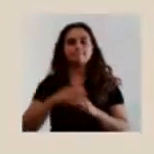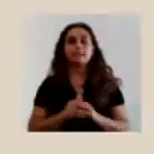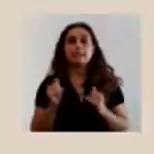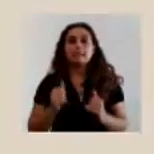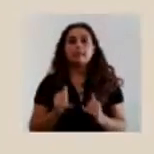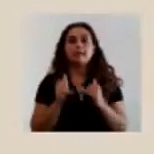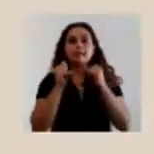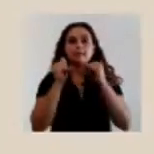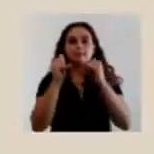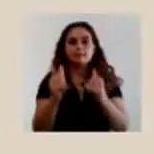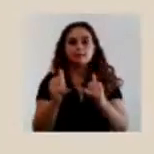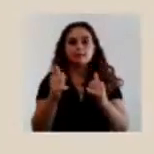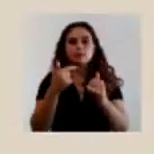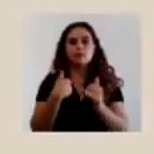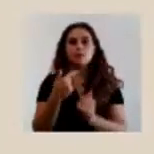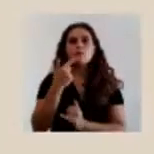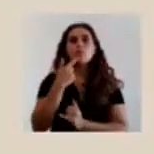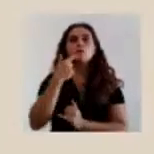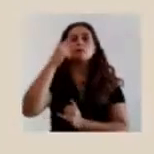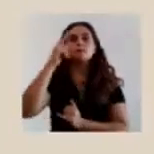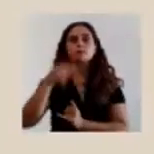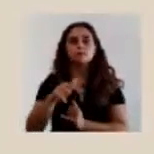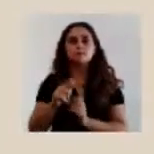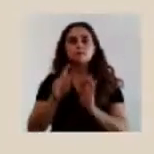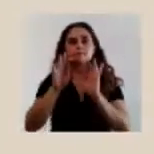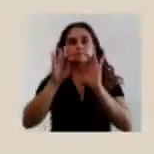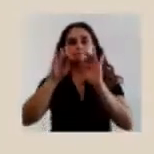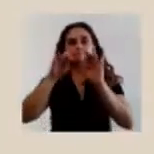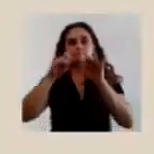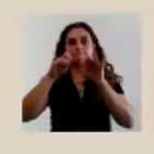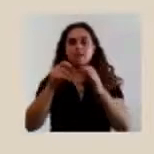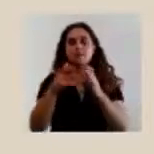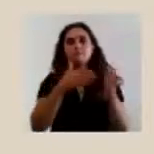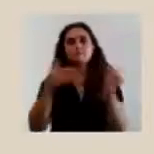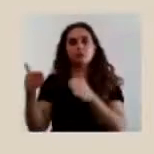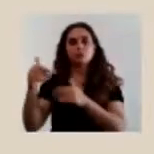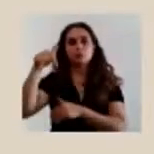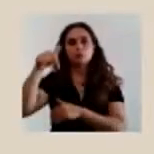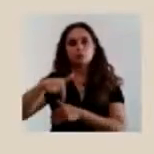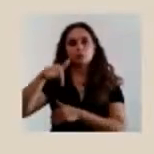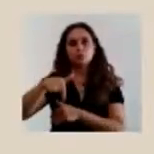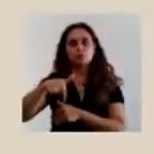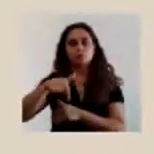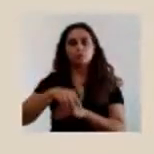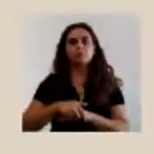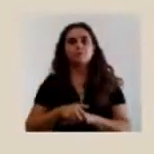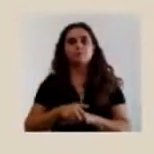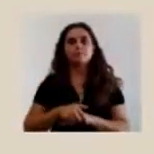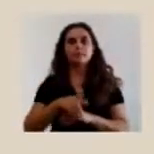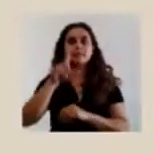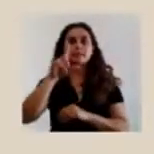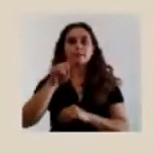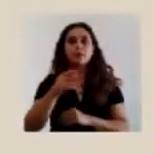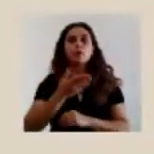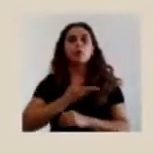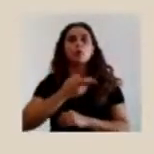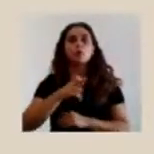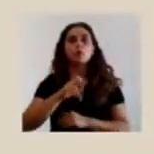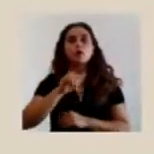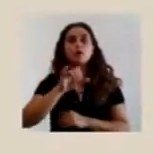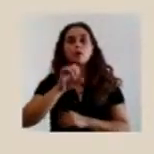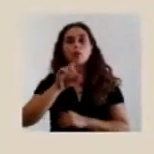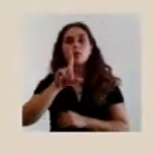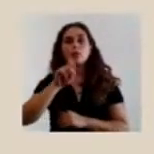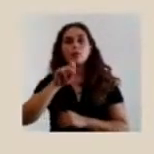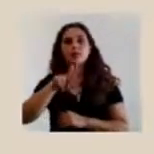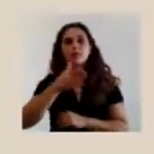Following this, I will be back to wrap up the presentation segment of tonight. Finally, Dr. Rolanda Evora,